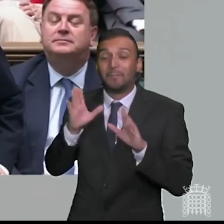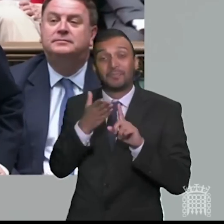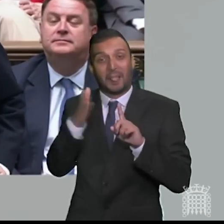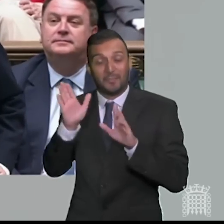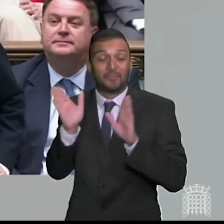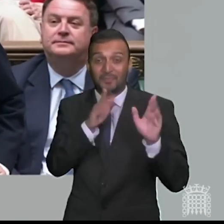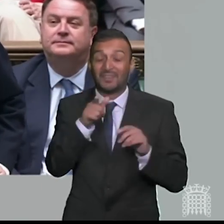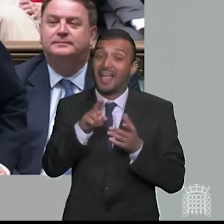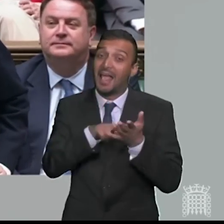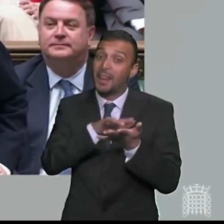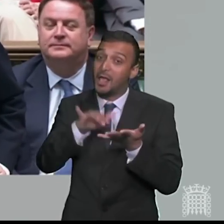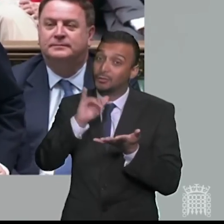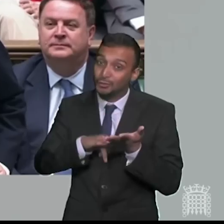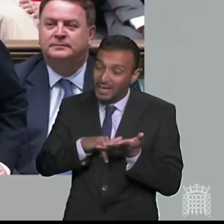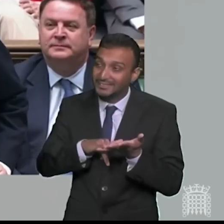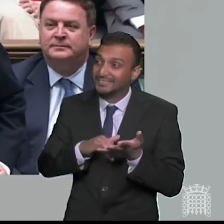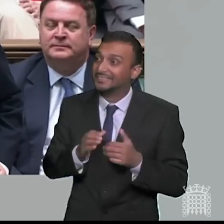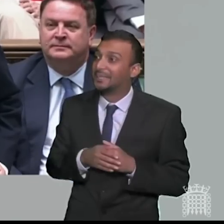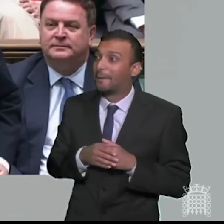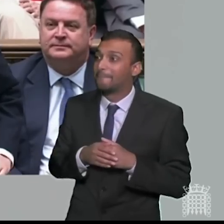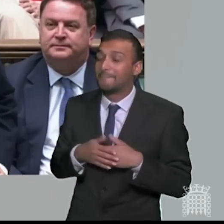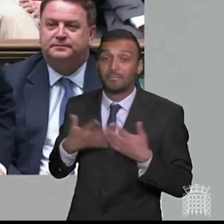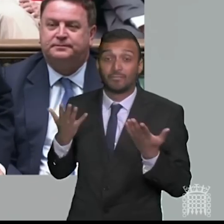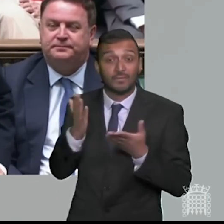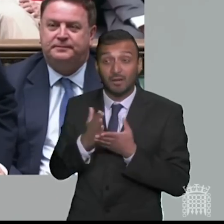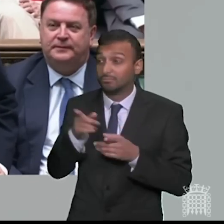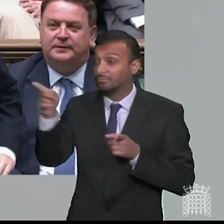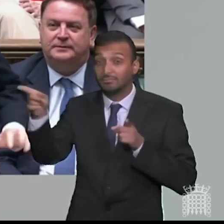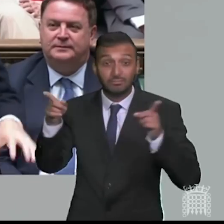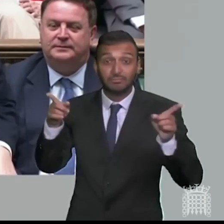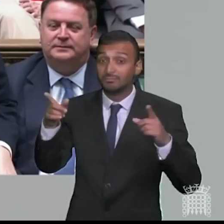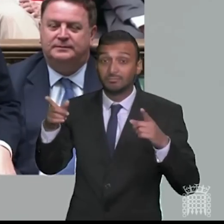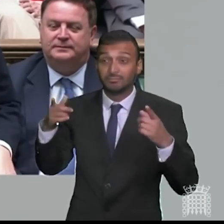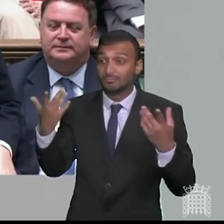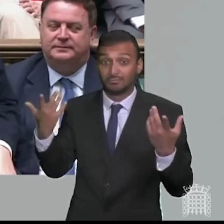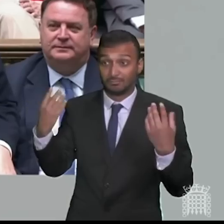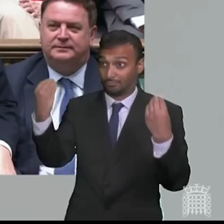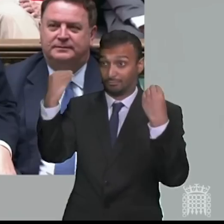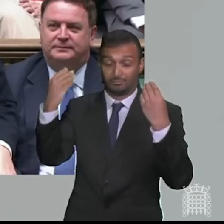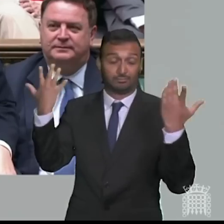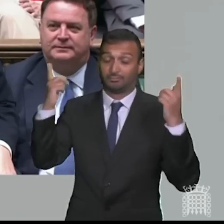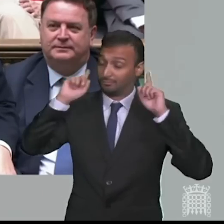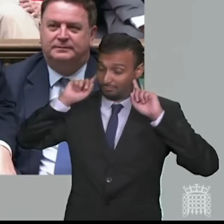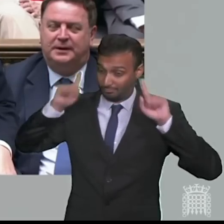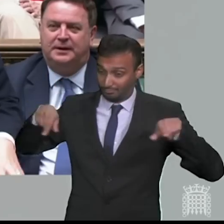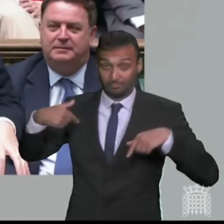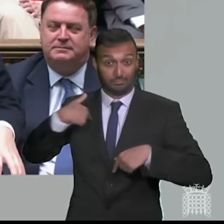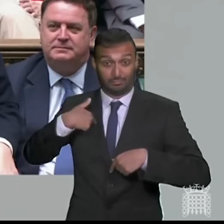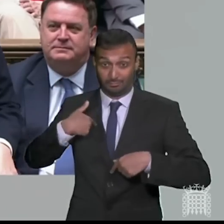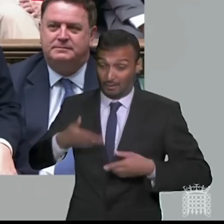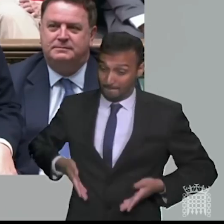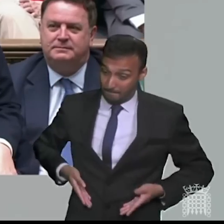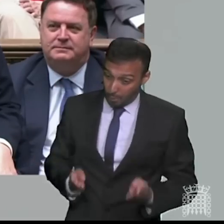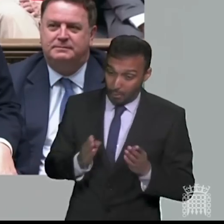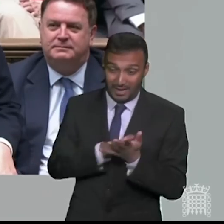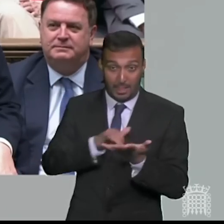take absolutely no lectures from either party on it. It has been there for me. I was born in an NHS hospital. My